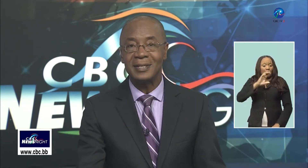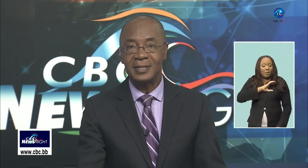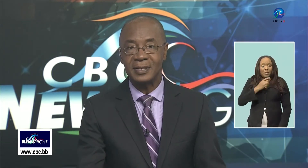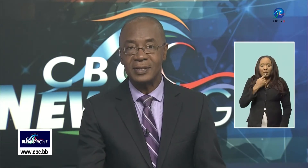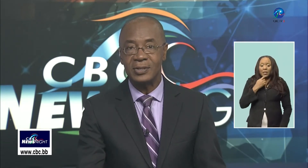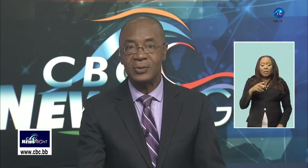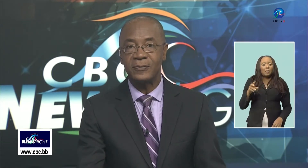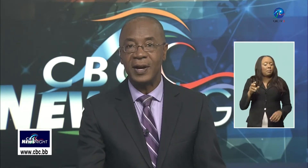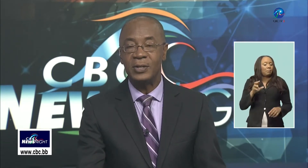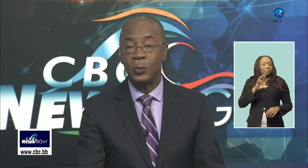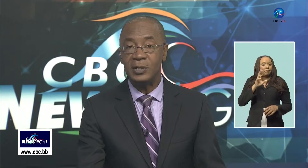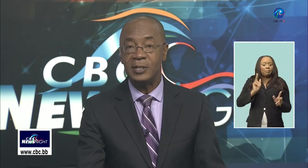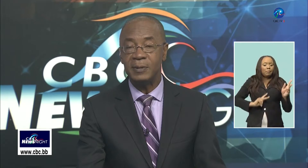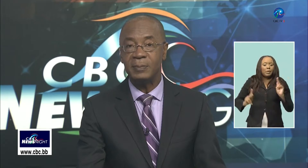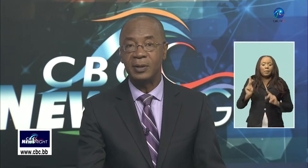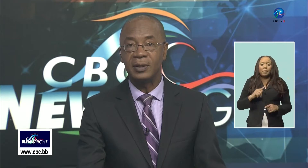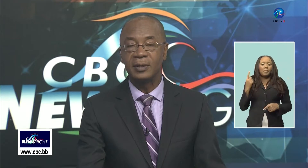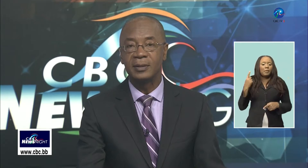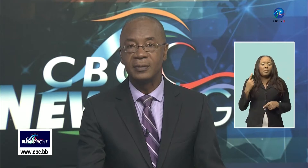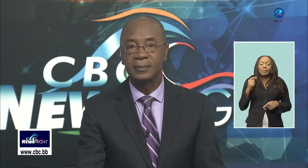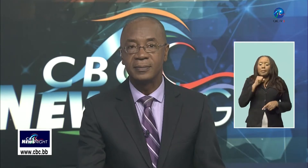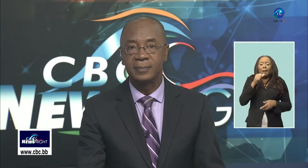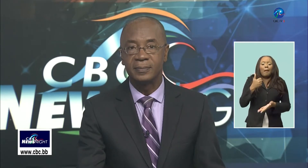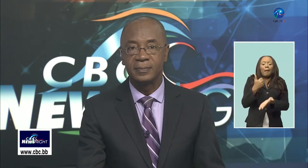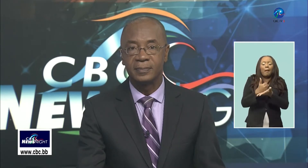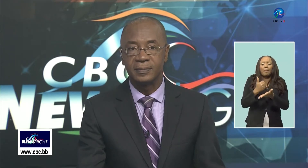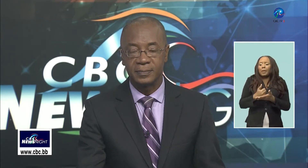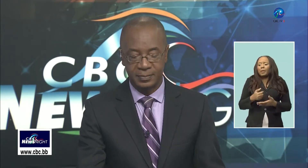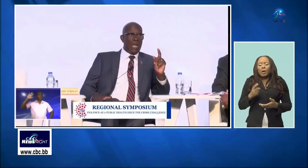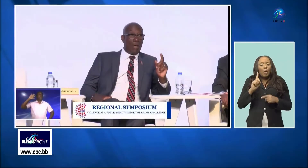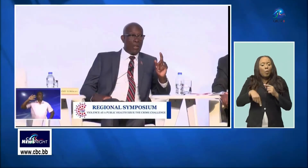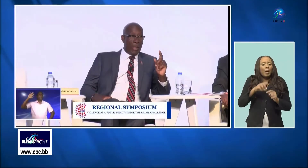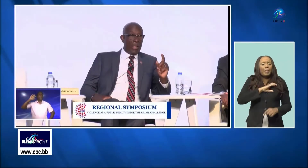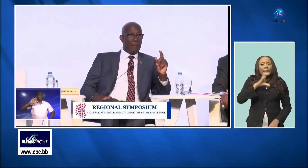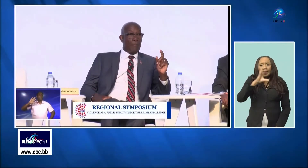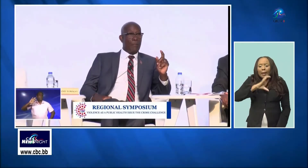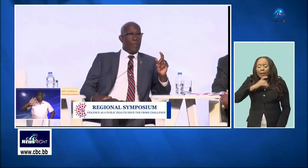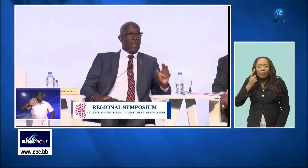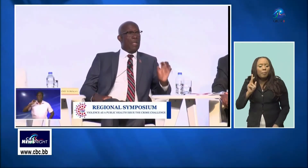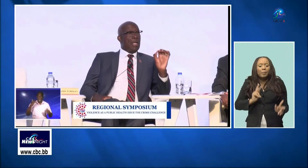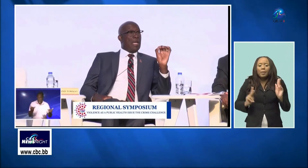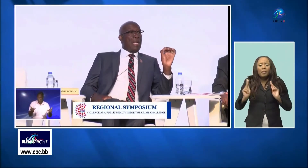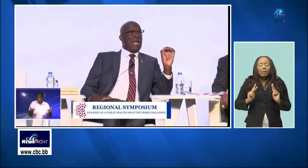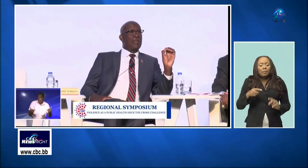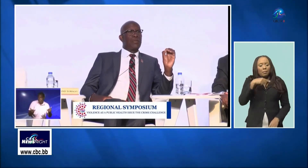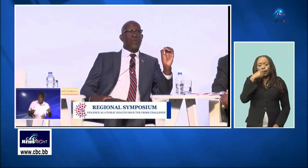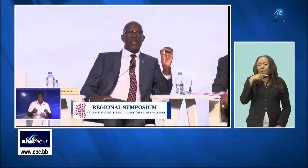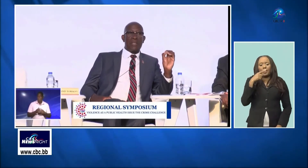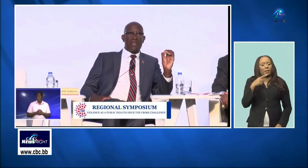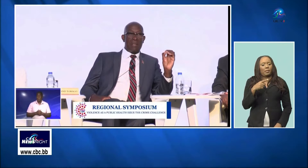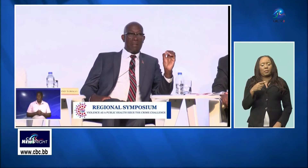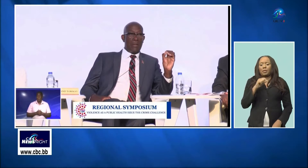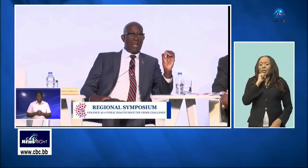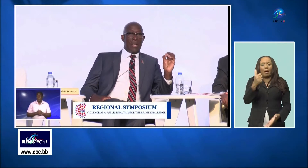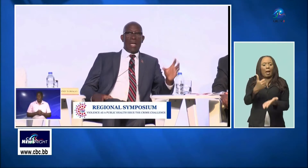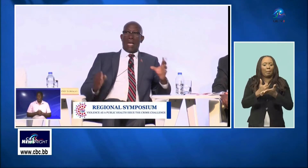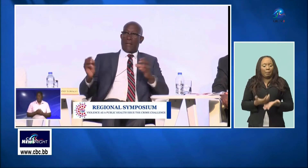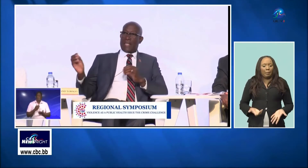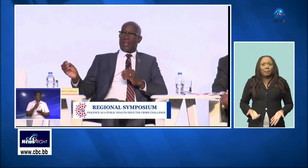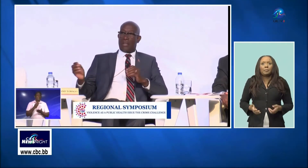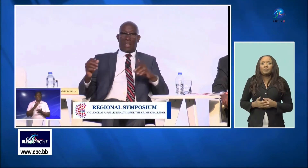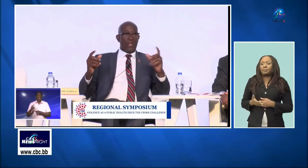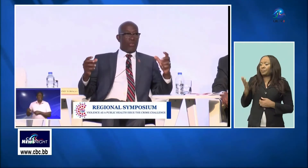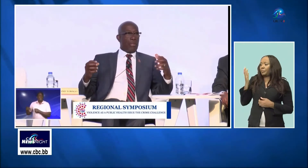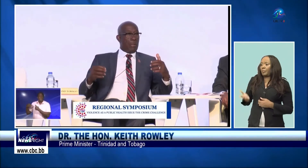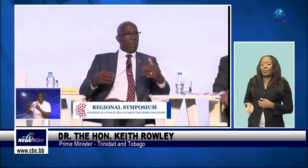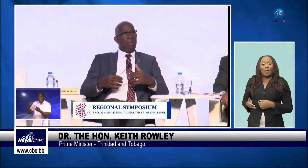public's assistance to find wanted people. Somewhere along the way, enlightened voices have